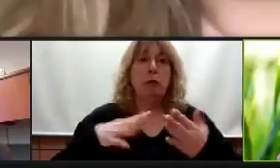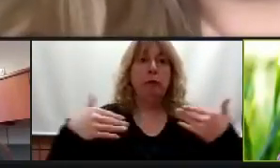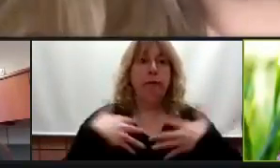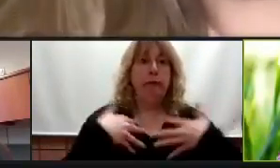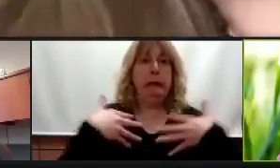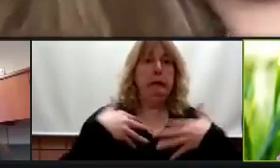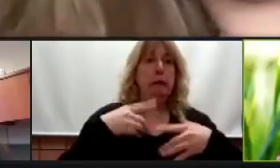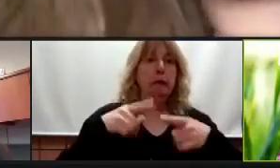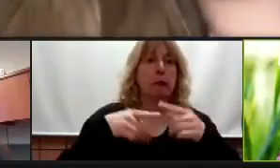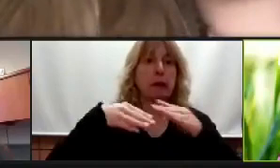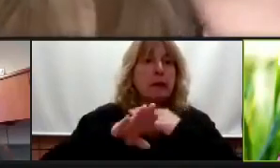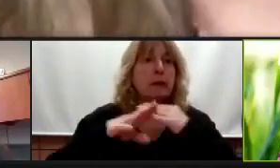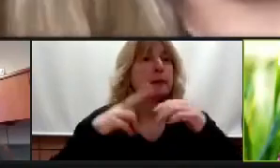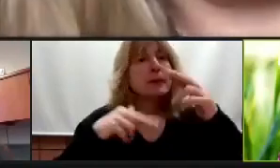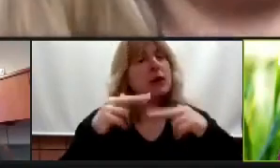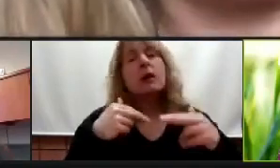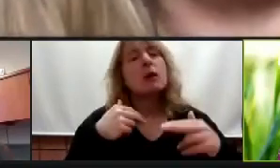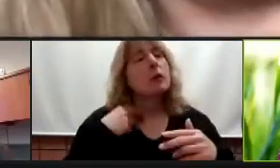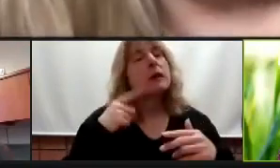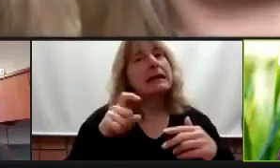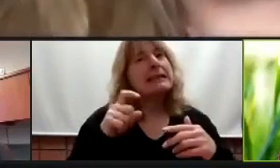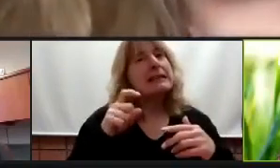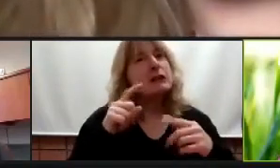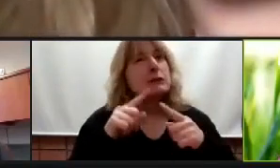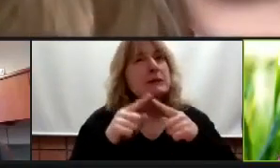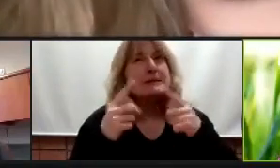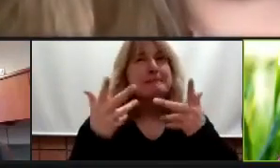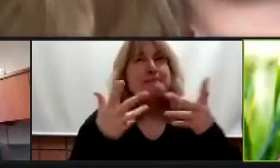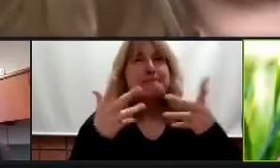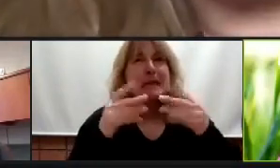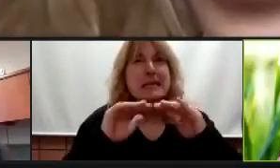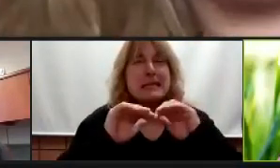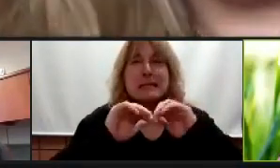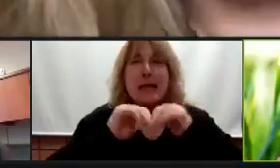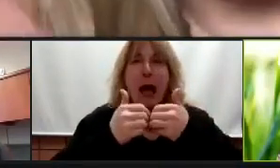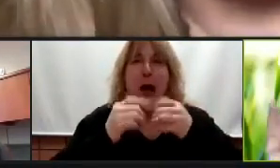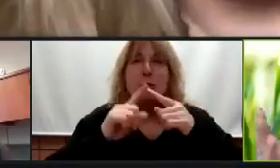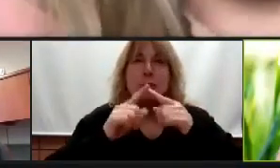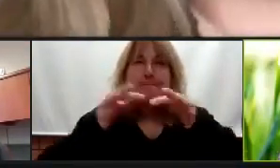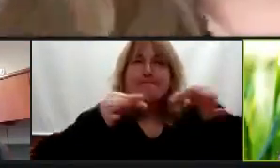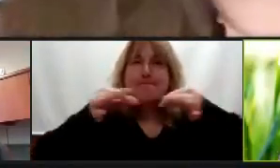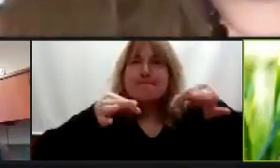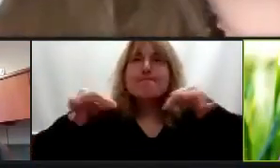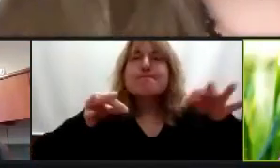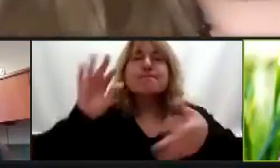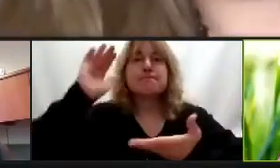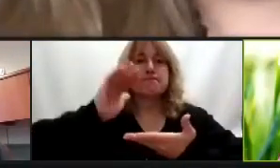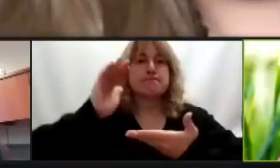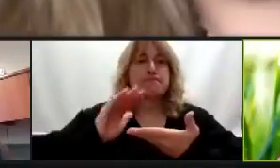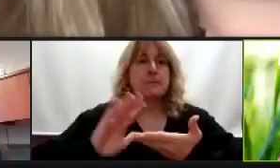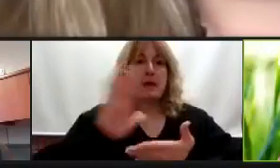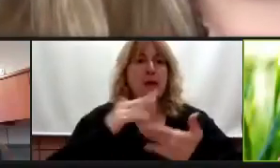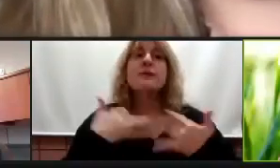So those are the things that are top of mind when you ask about the new normal for me.